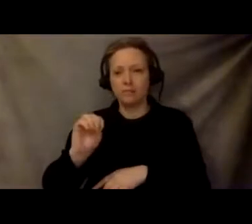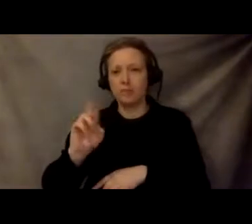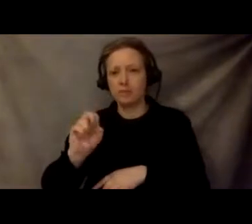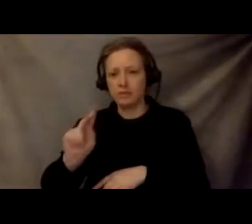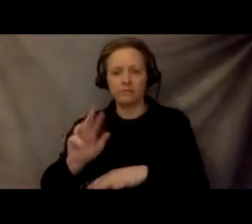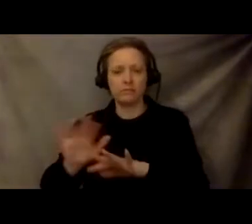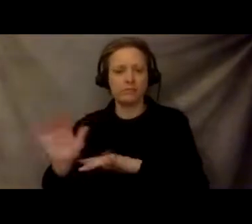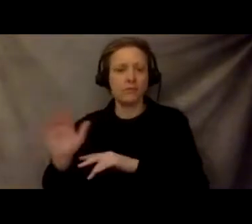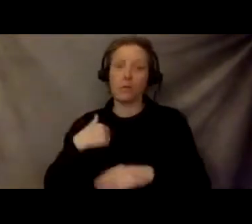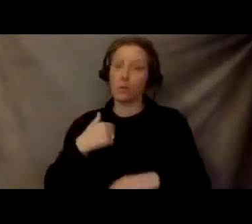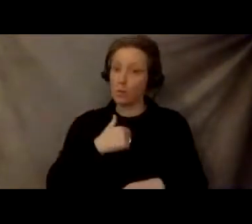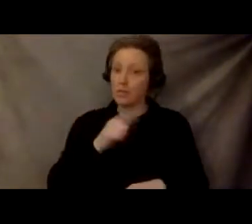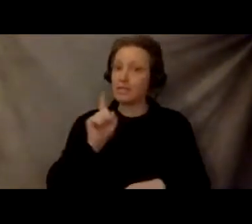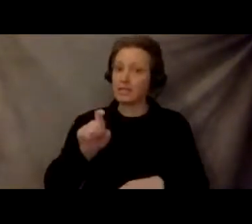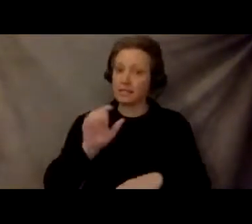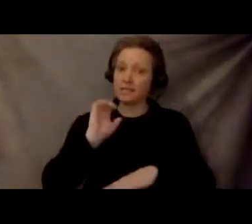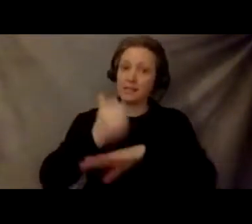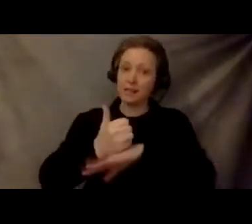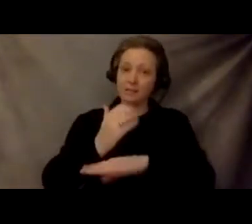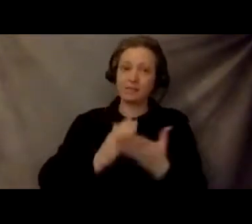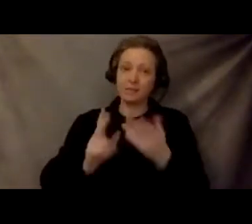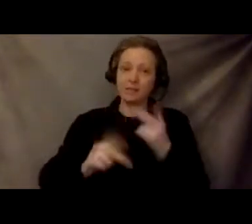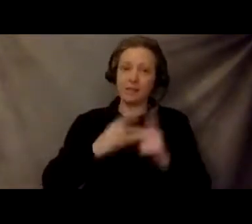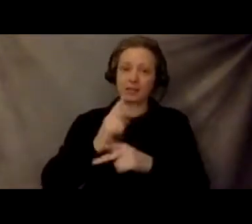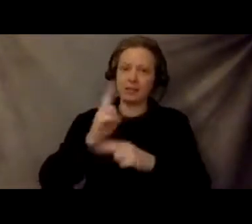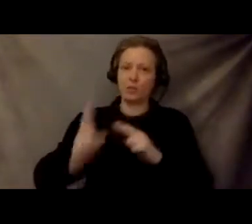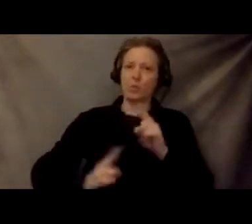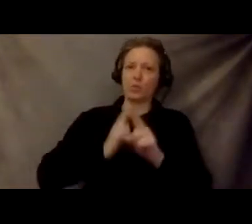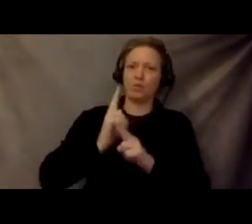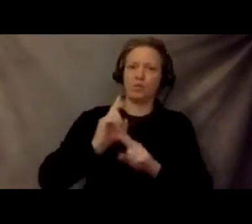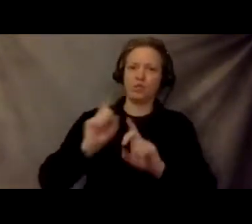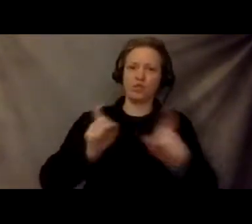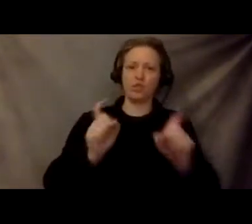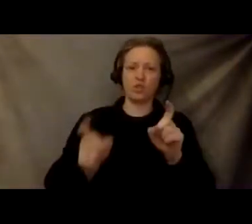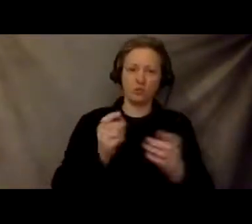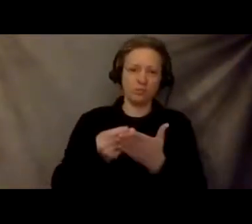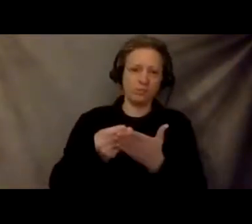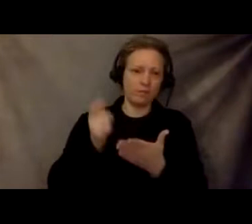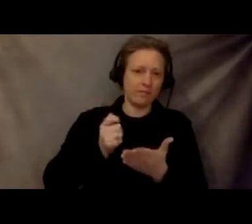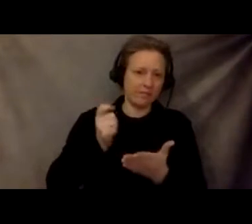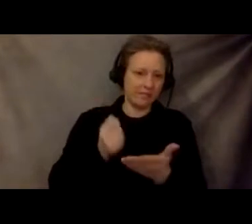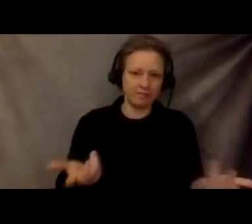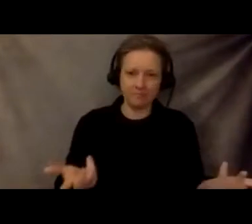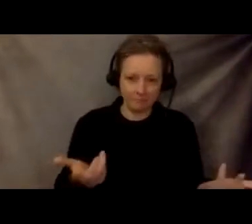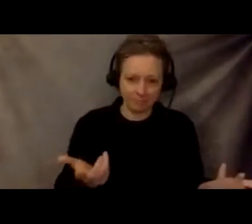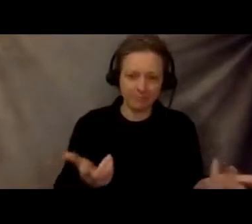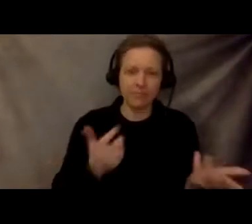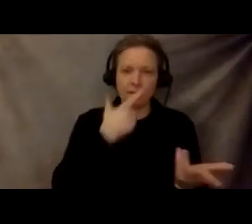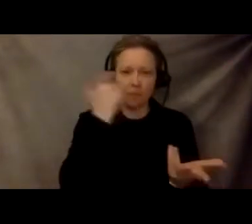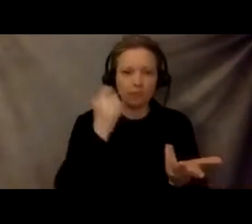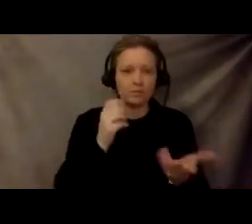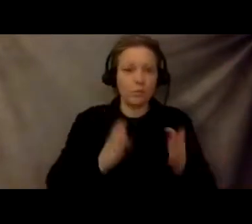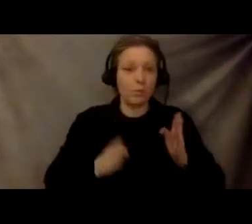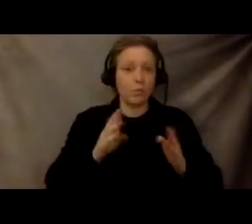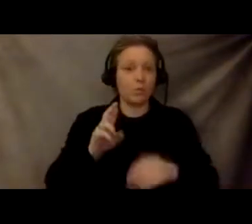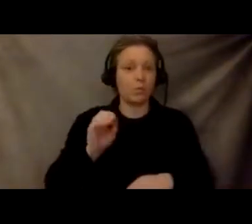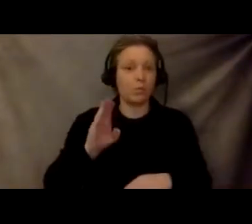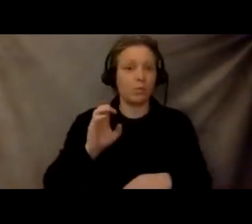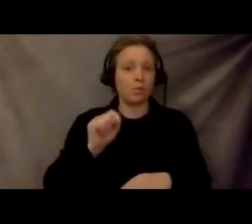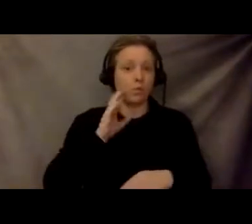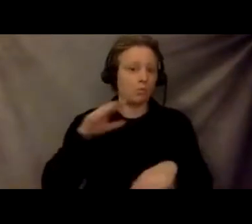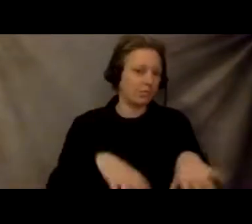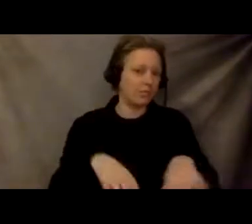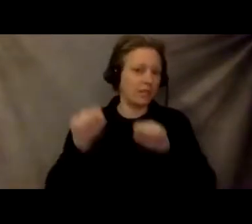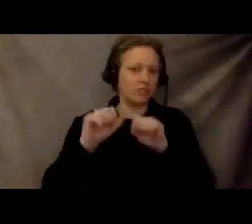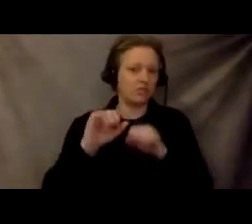I mean, yeah, if they could drive cars in California, they could do pretty much anything. They can wait on tables. They can do lots